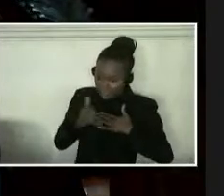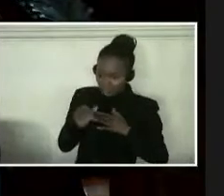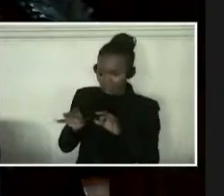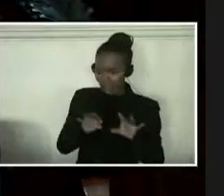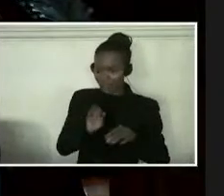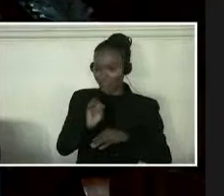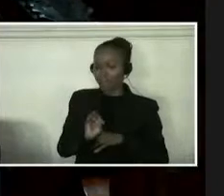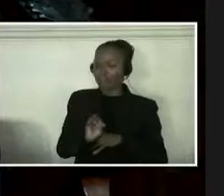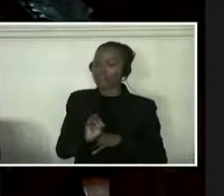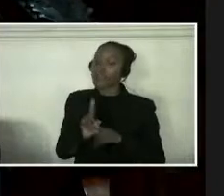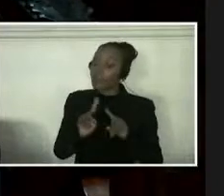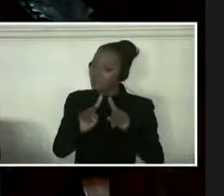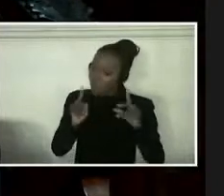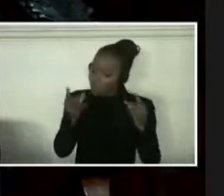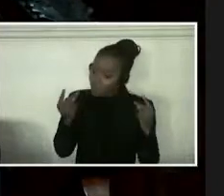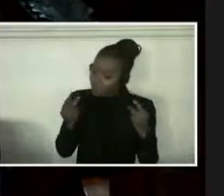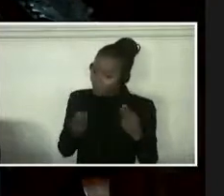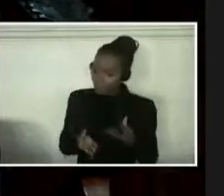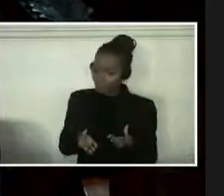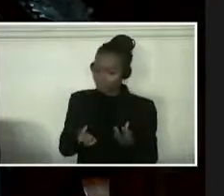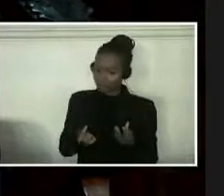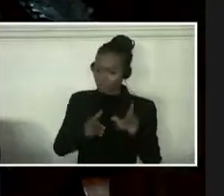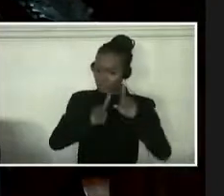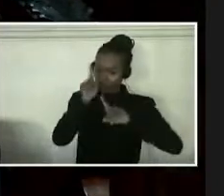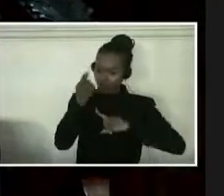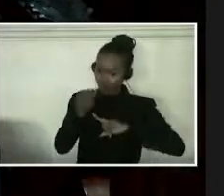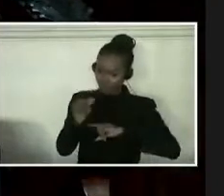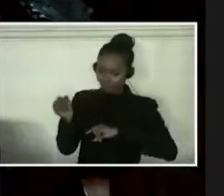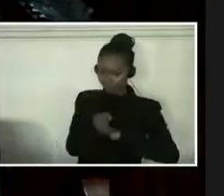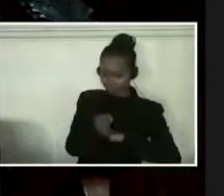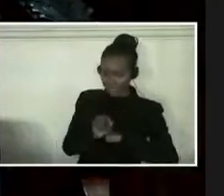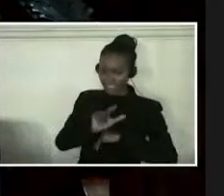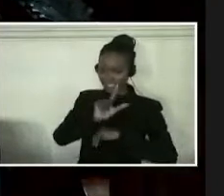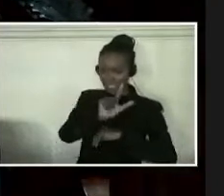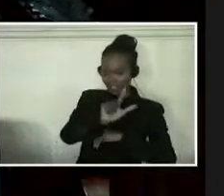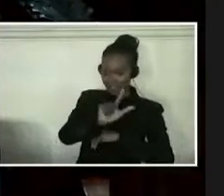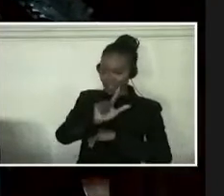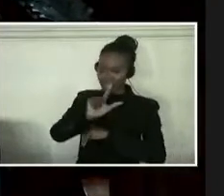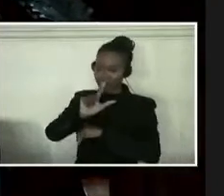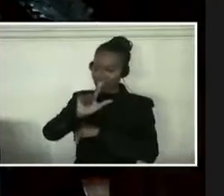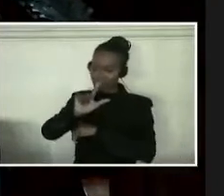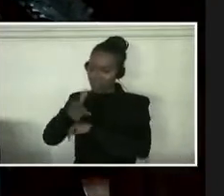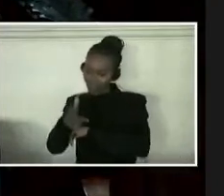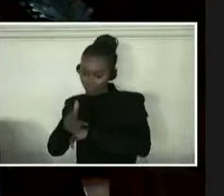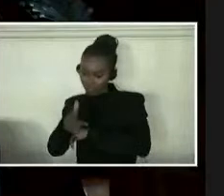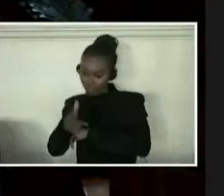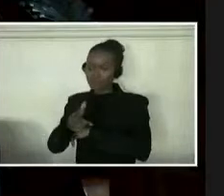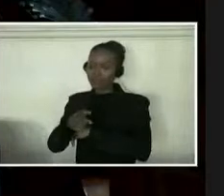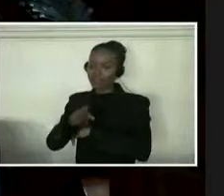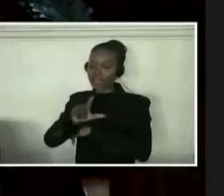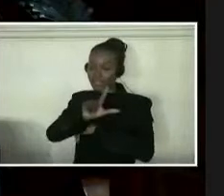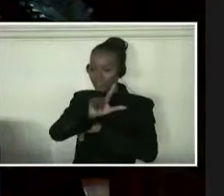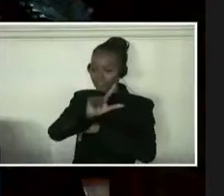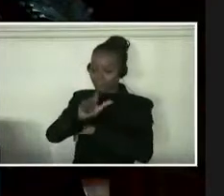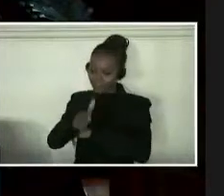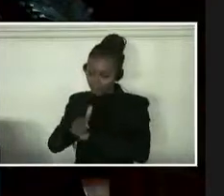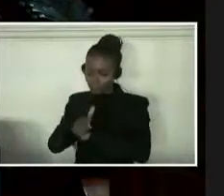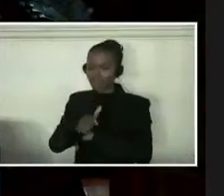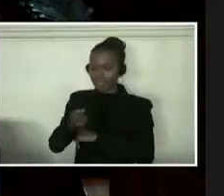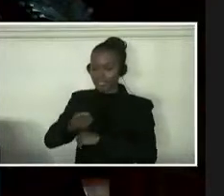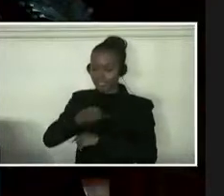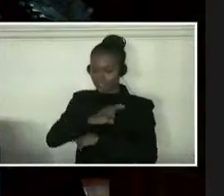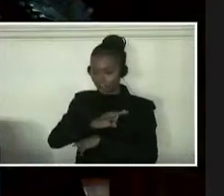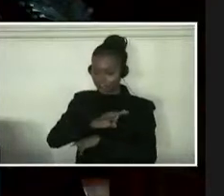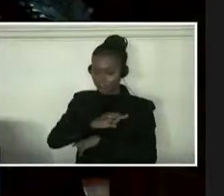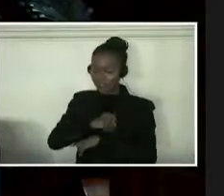employ 7000 staff on contract as part of our response to covet 19 this is part just a drop in the ocean it is simply not